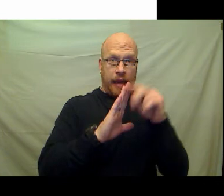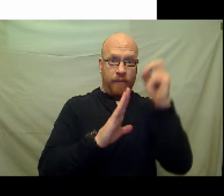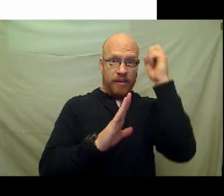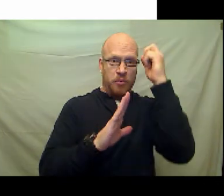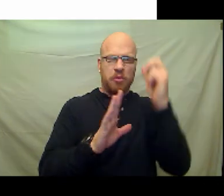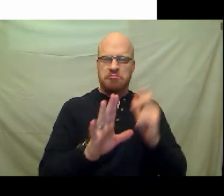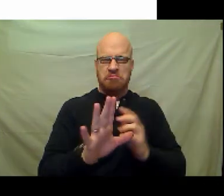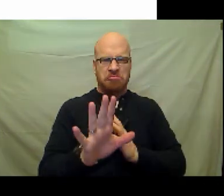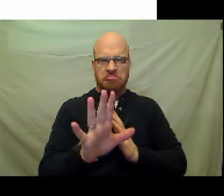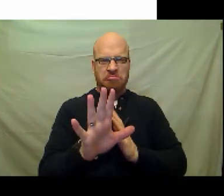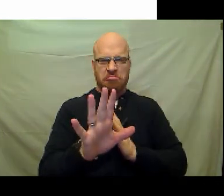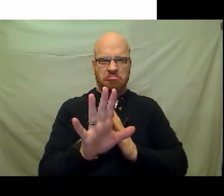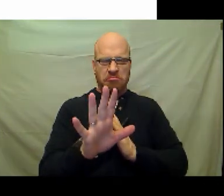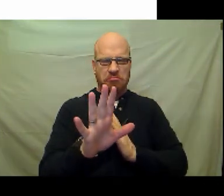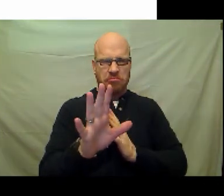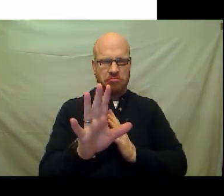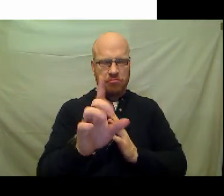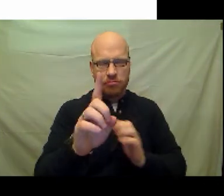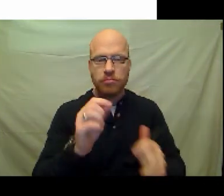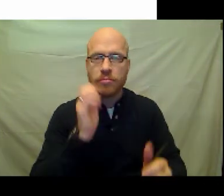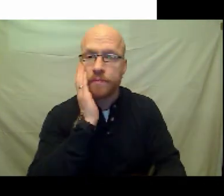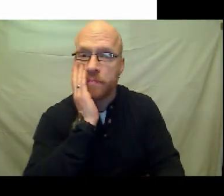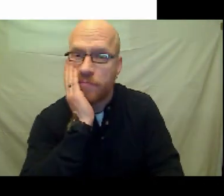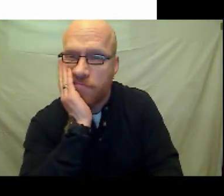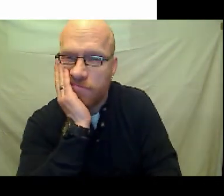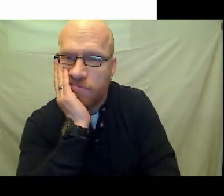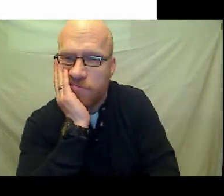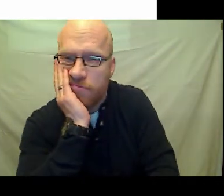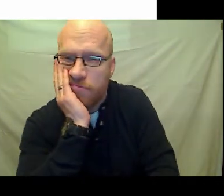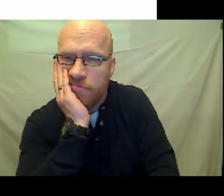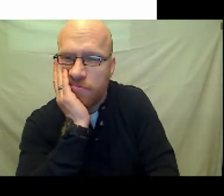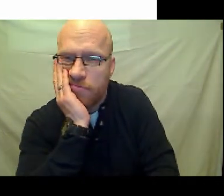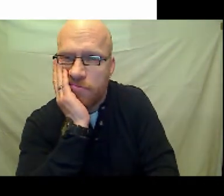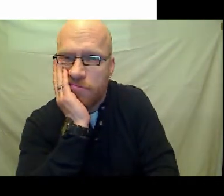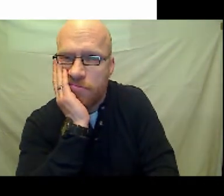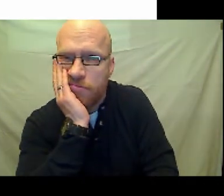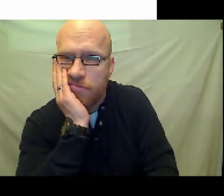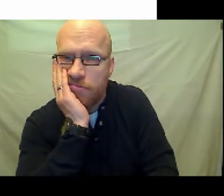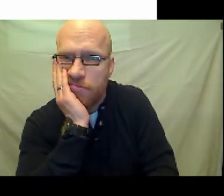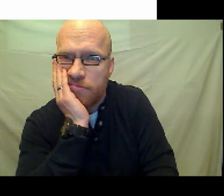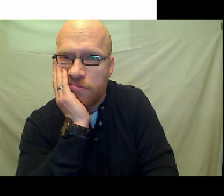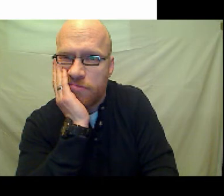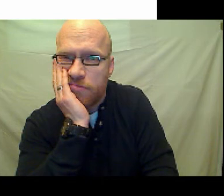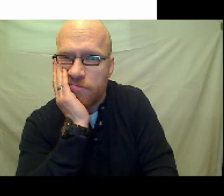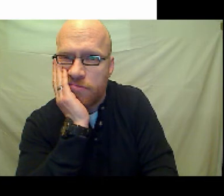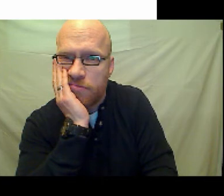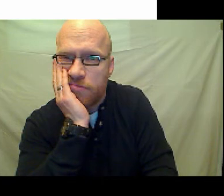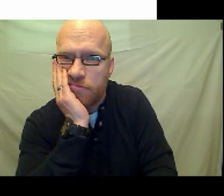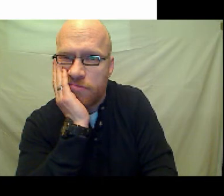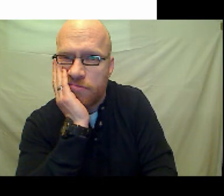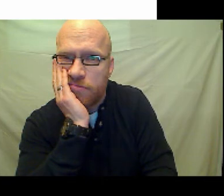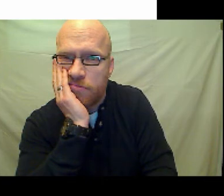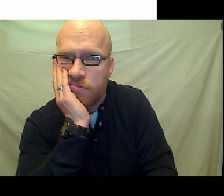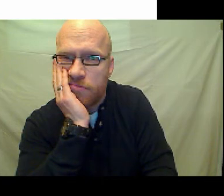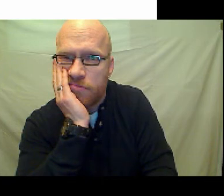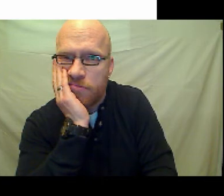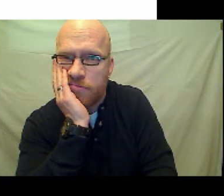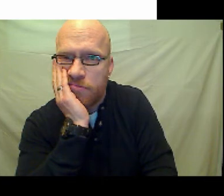we have y to the first and y to the negative 3. It's okay for right now. Don't worry about it yet.